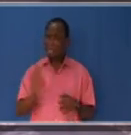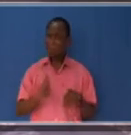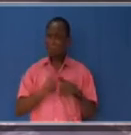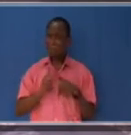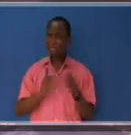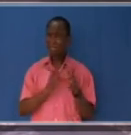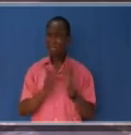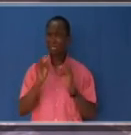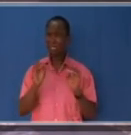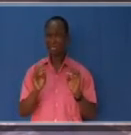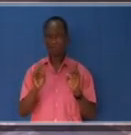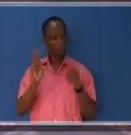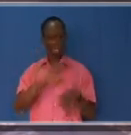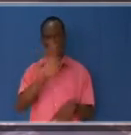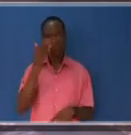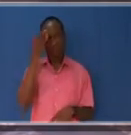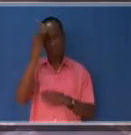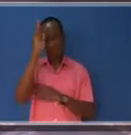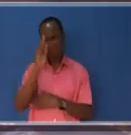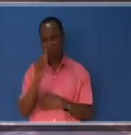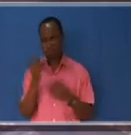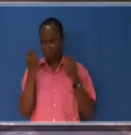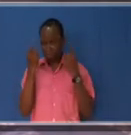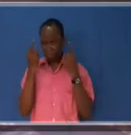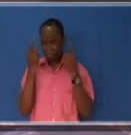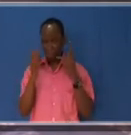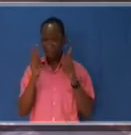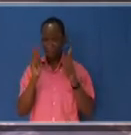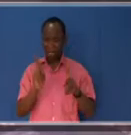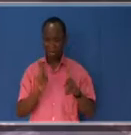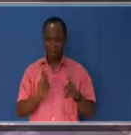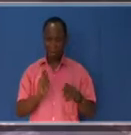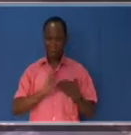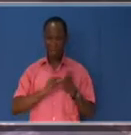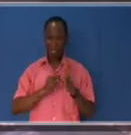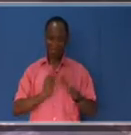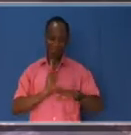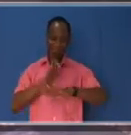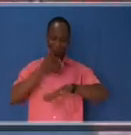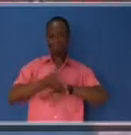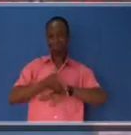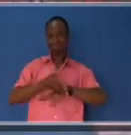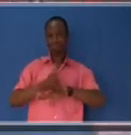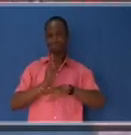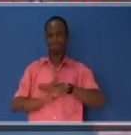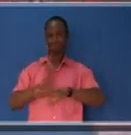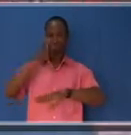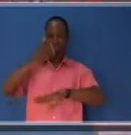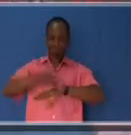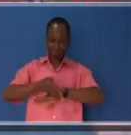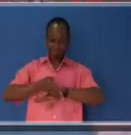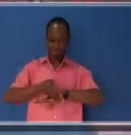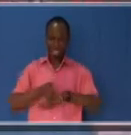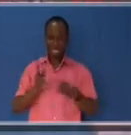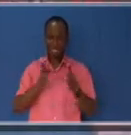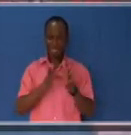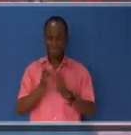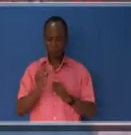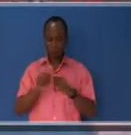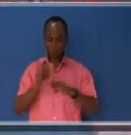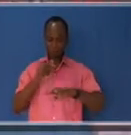Is this not very clear that if you transgress and does not abide in the doctrine of